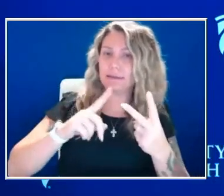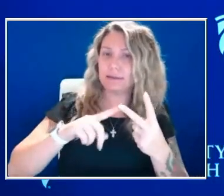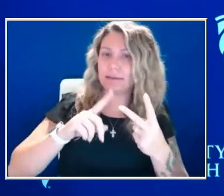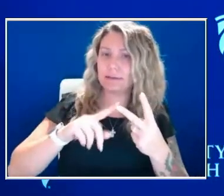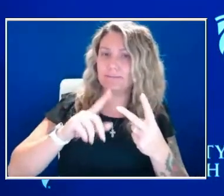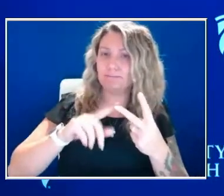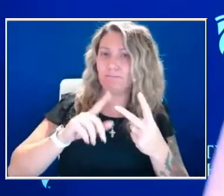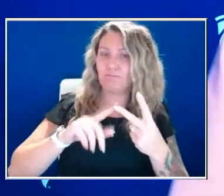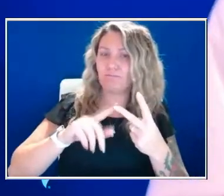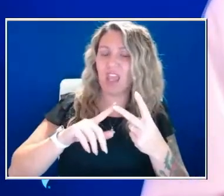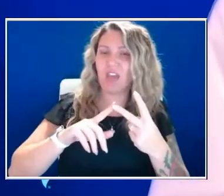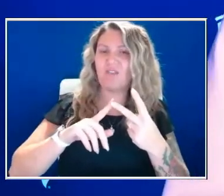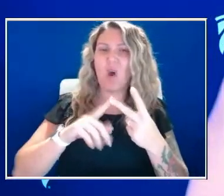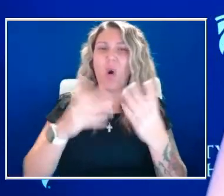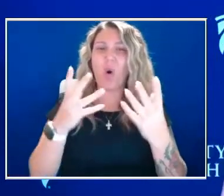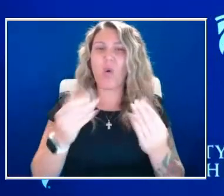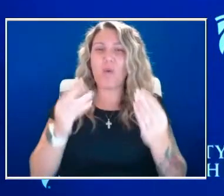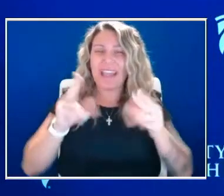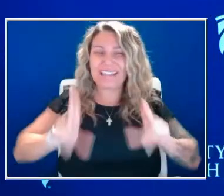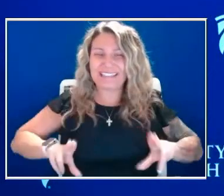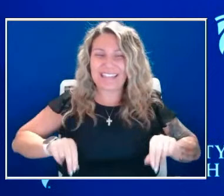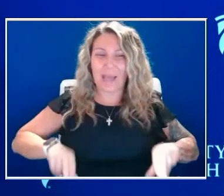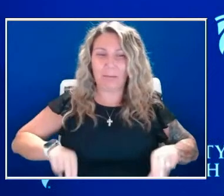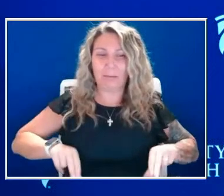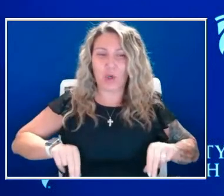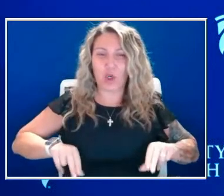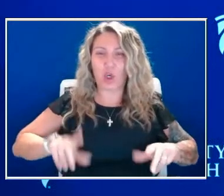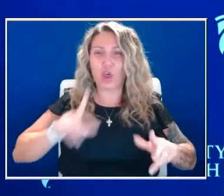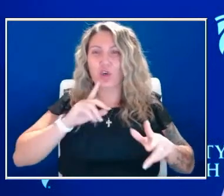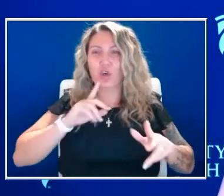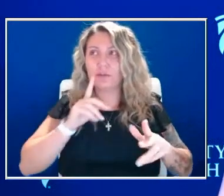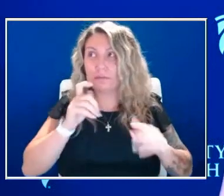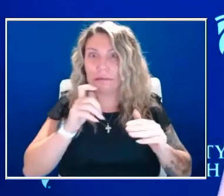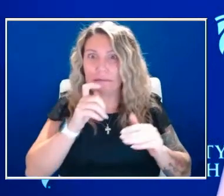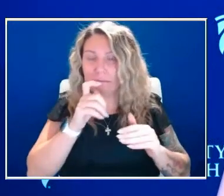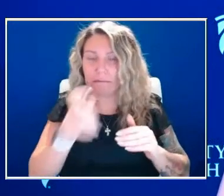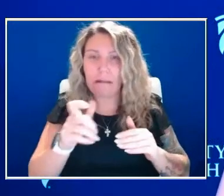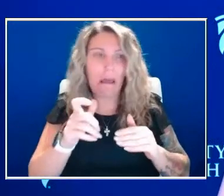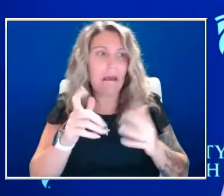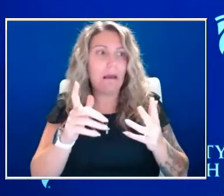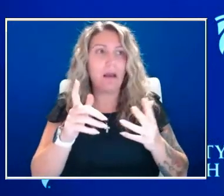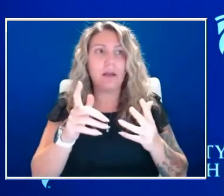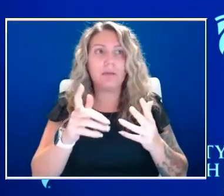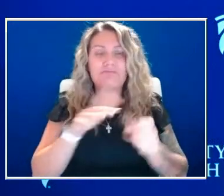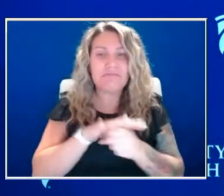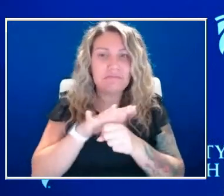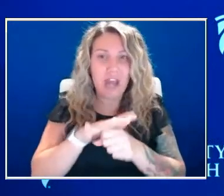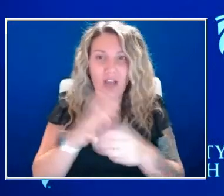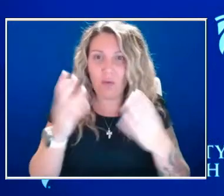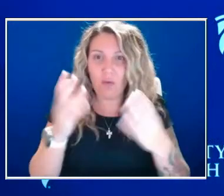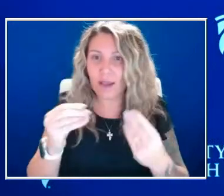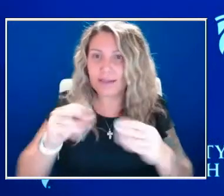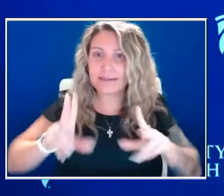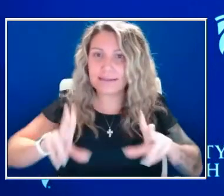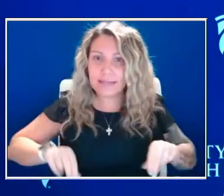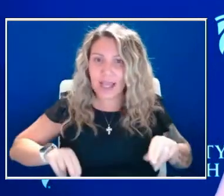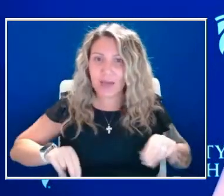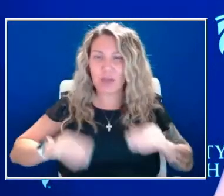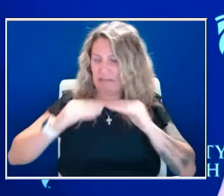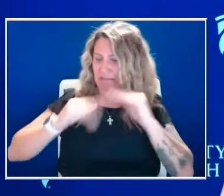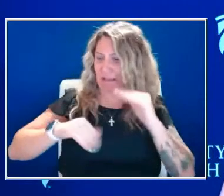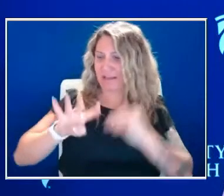you have a young child at home with less than 4 wet diapers in 24 hours, call your pediatrician or seek medical care. I think that's really important